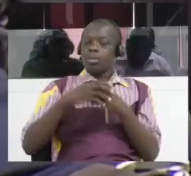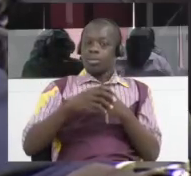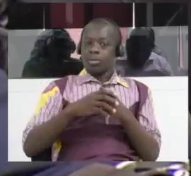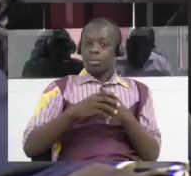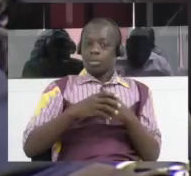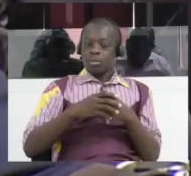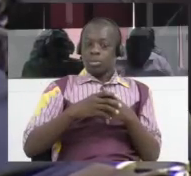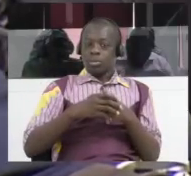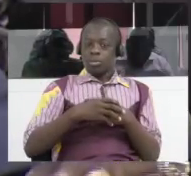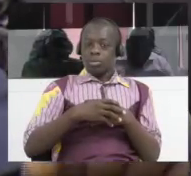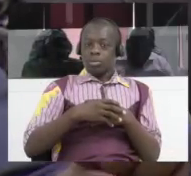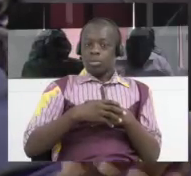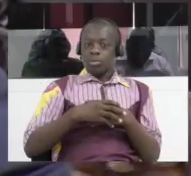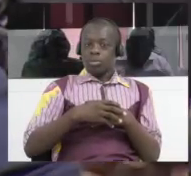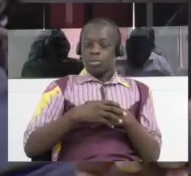aware of it.